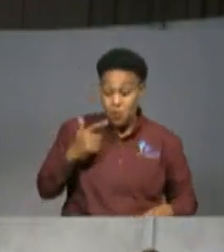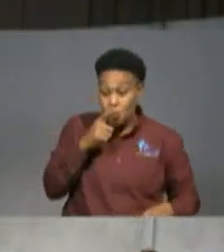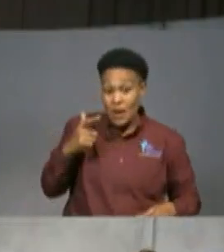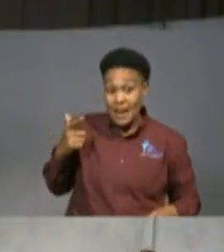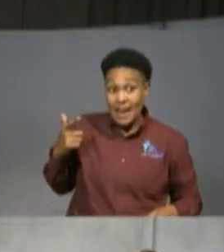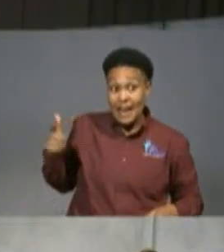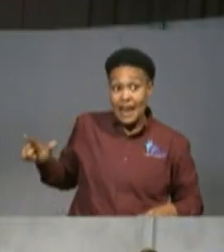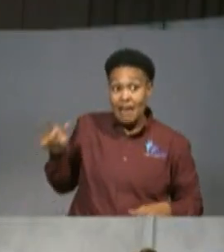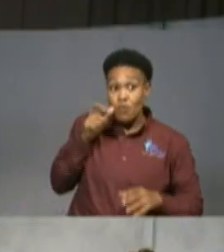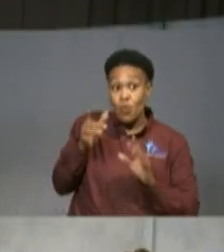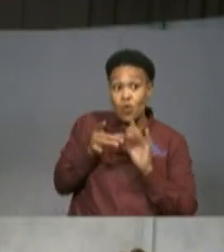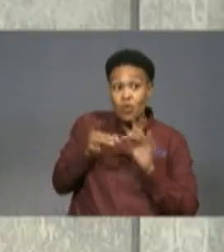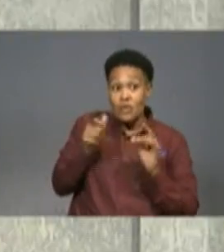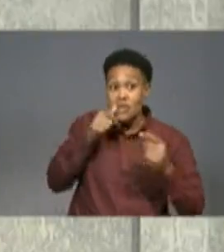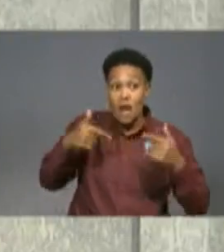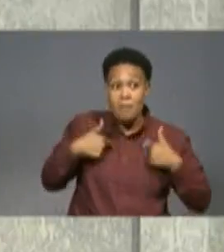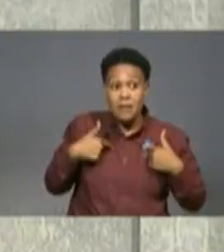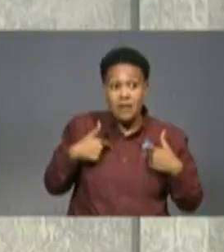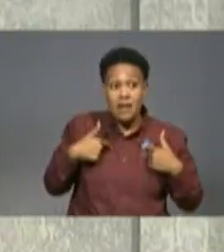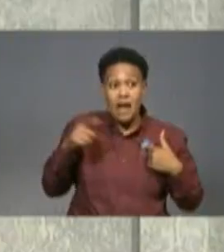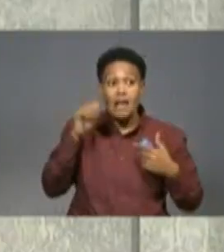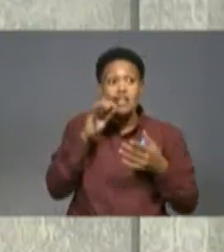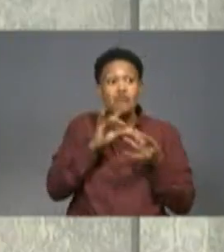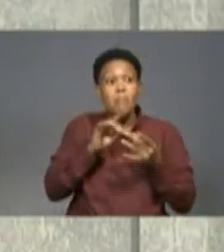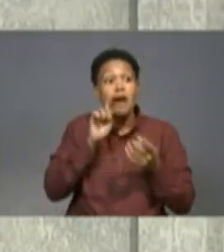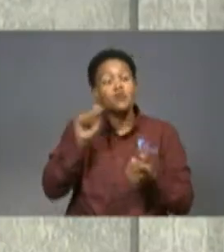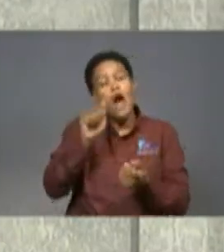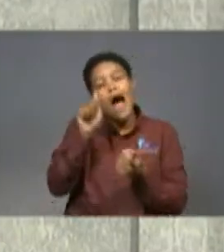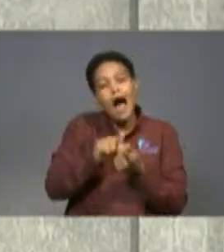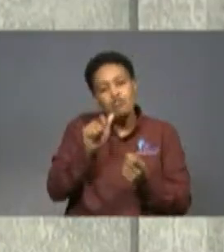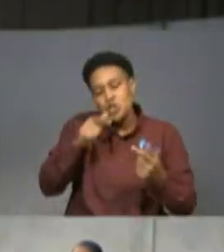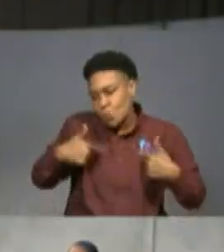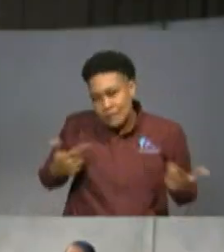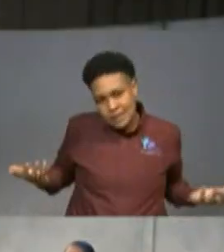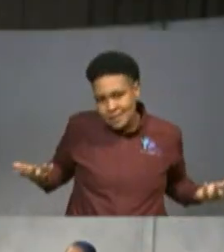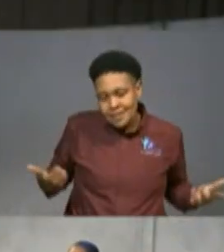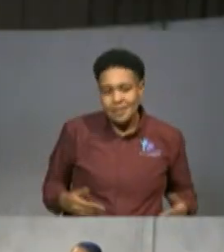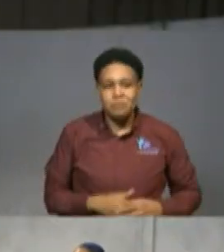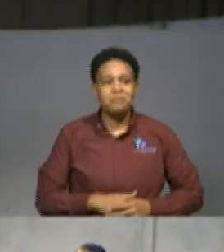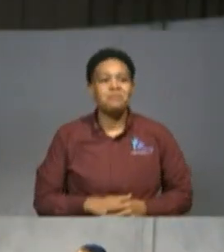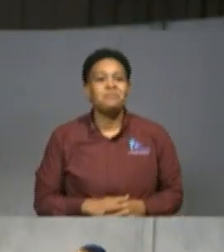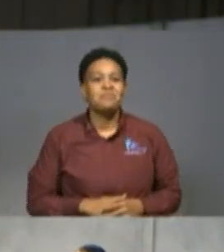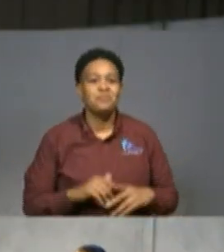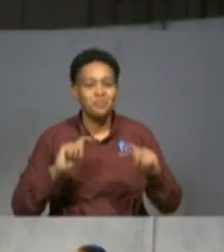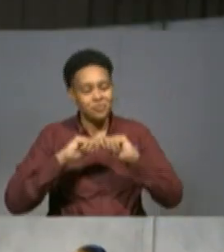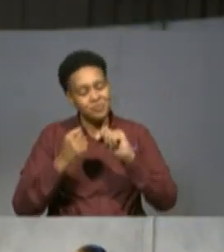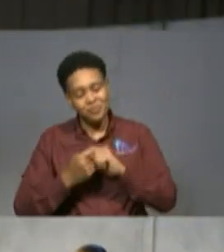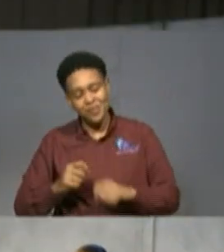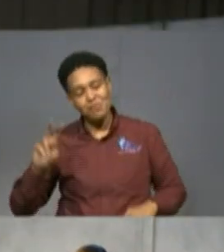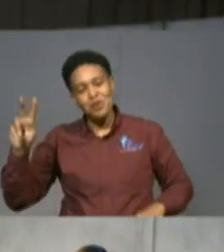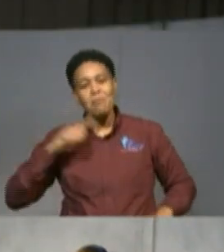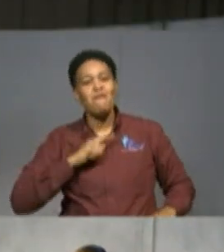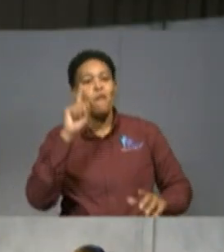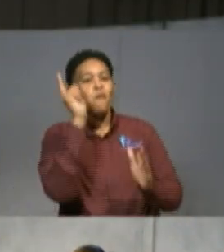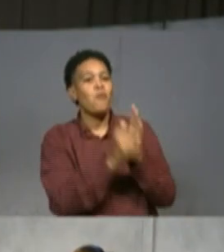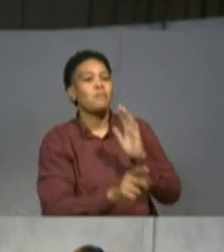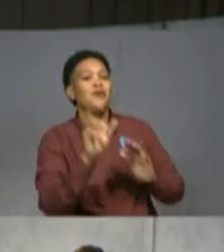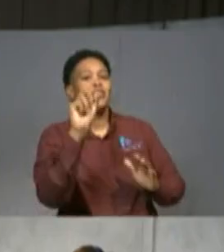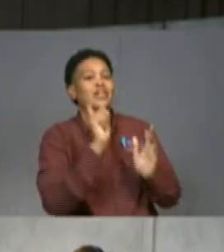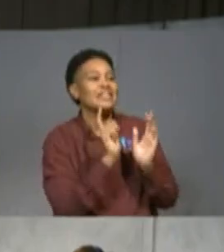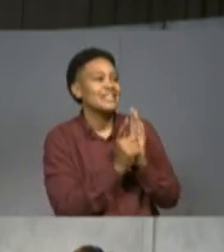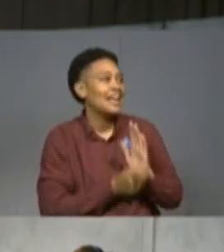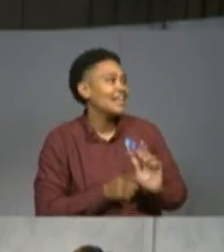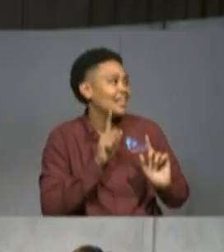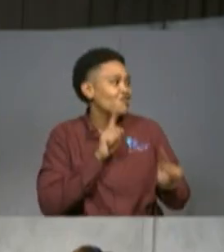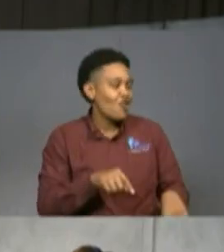made the remarks. And the remarks were, by the way, accurate. Team JLP, you have a minute 30 to respond. You know,